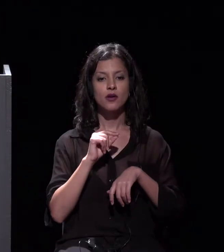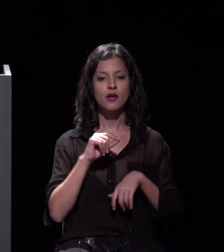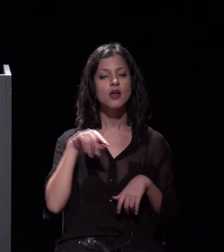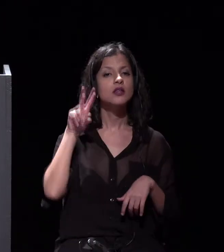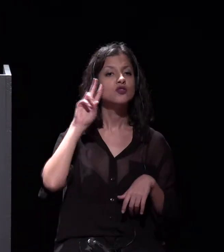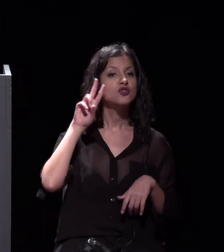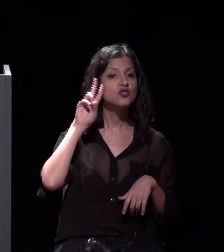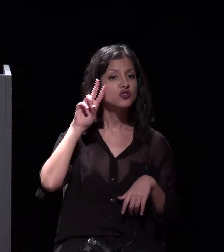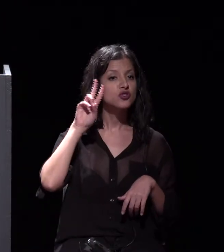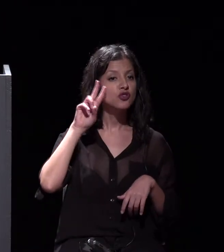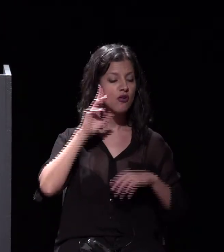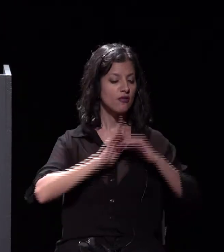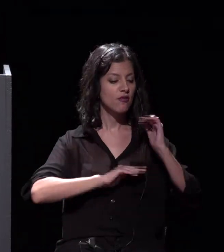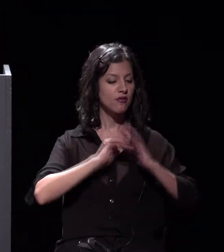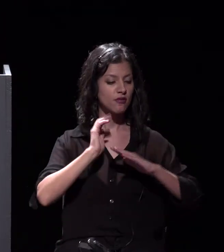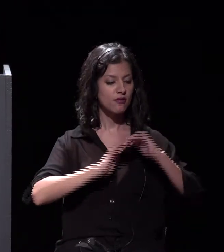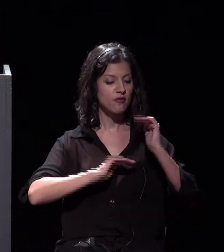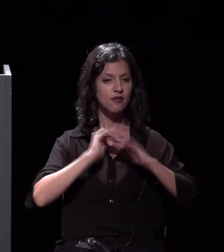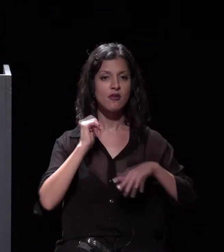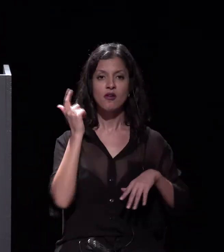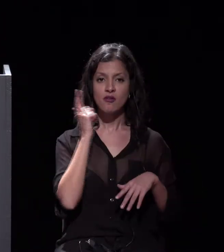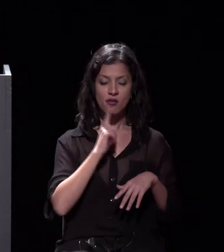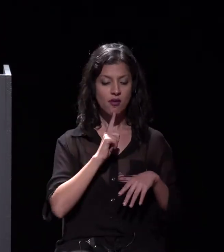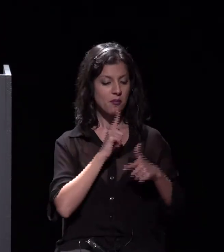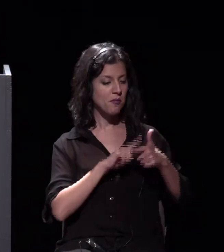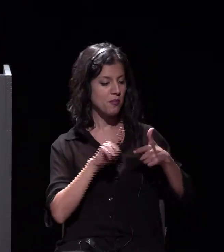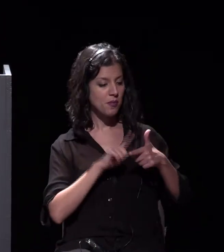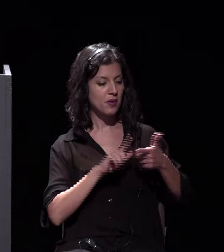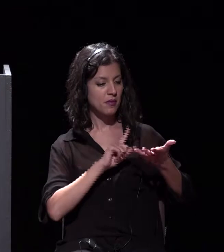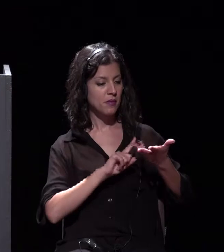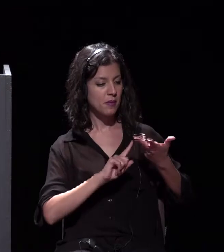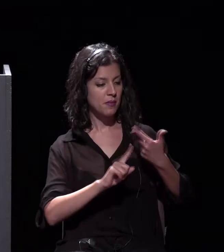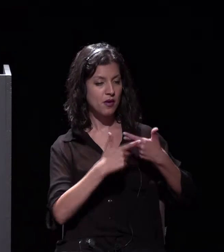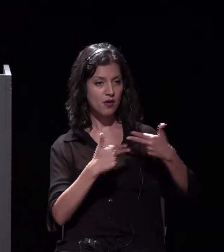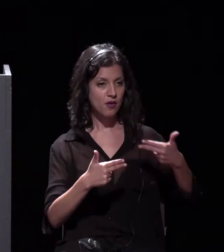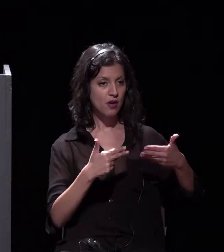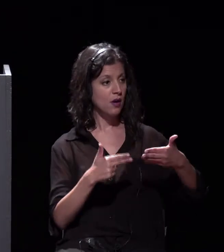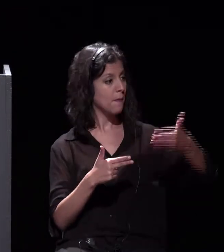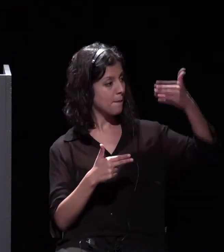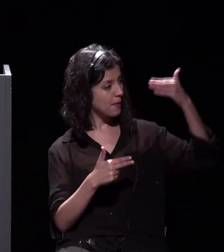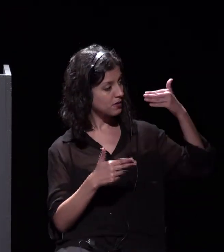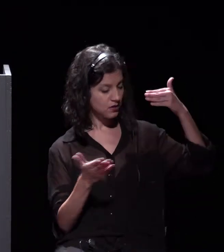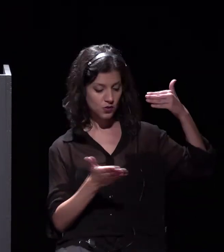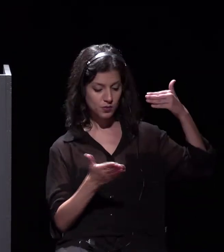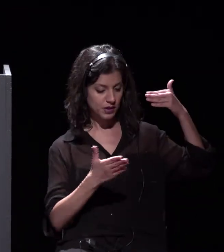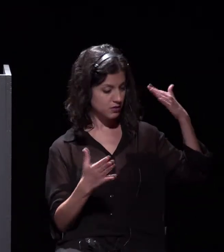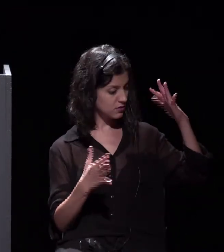in the presentation of contemporary problems, linking together past and present, and identifying itself with